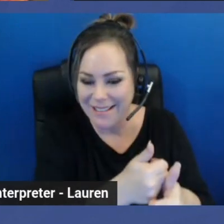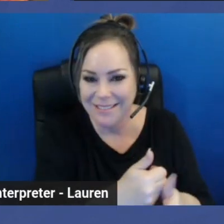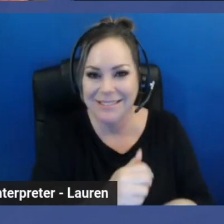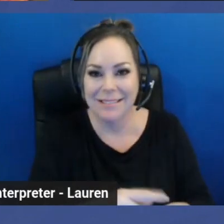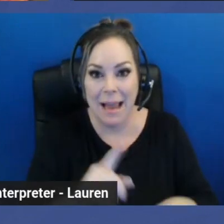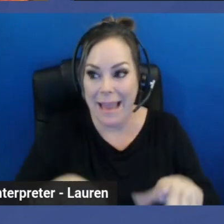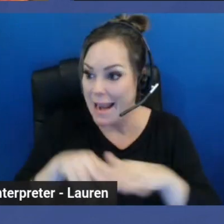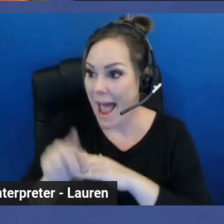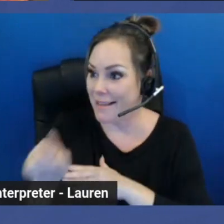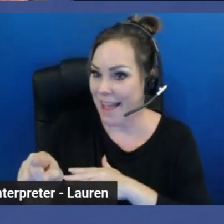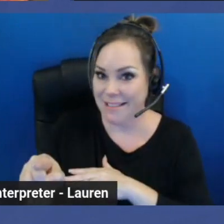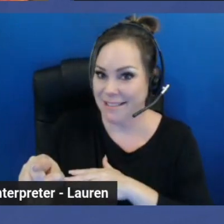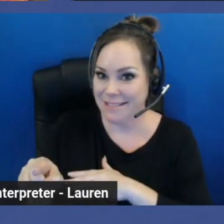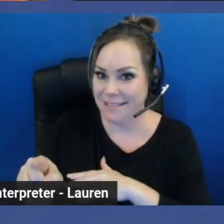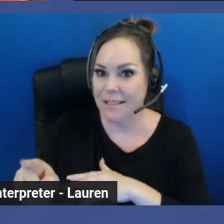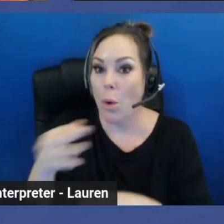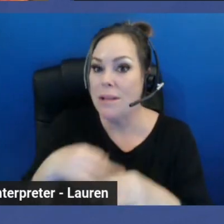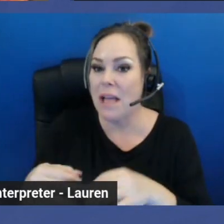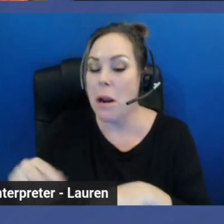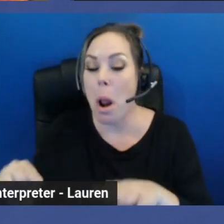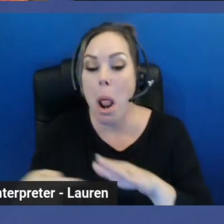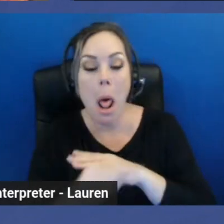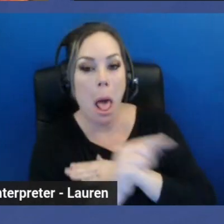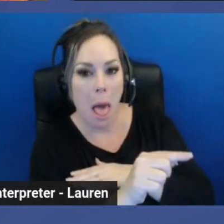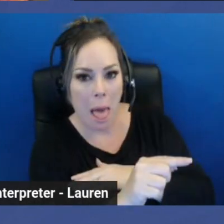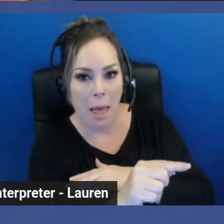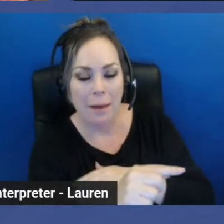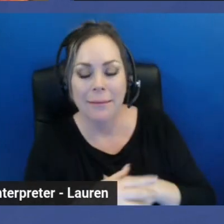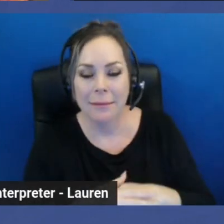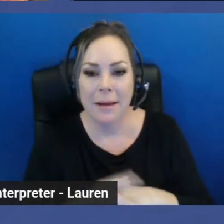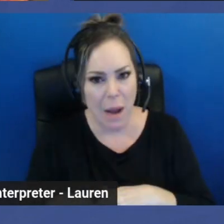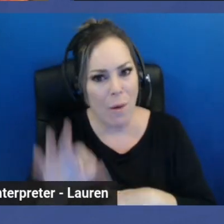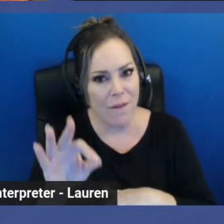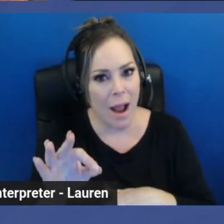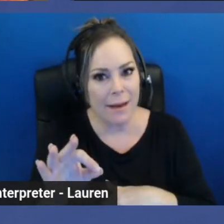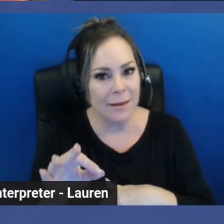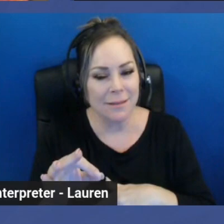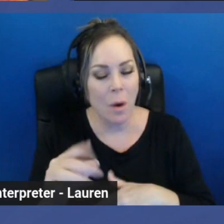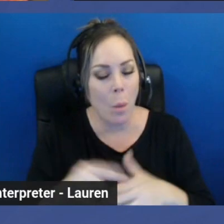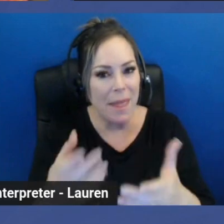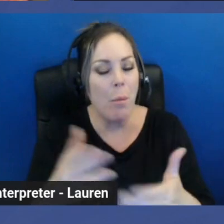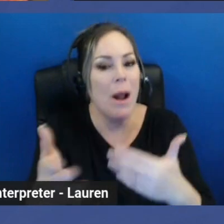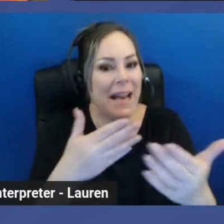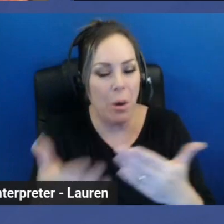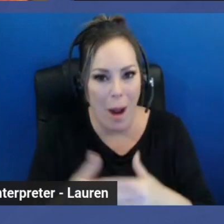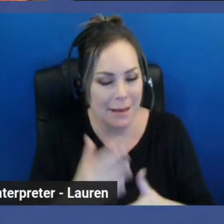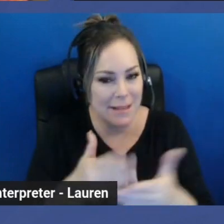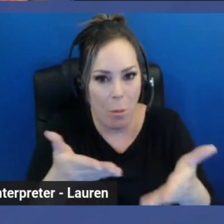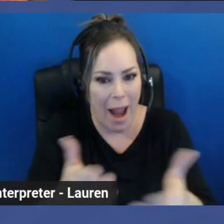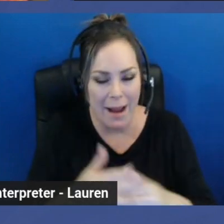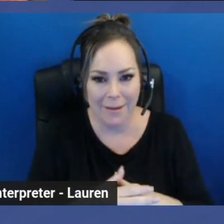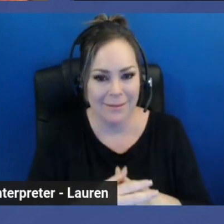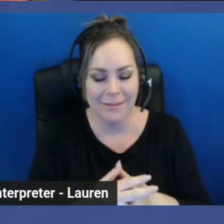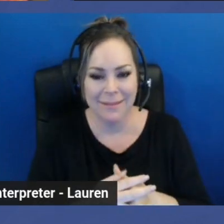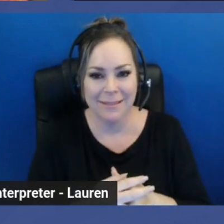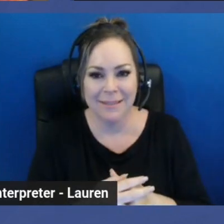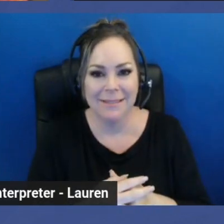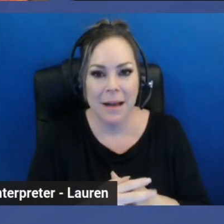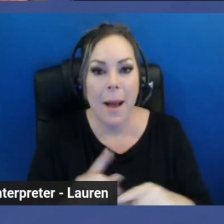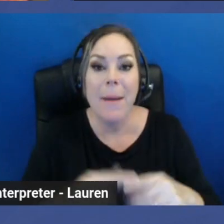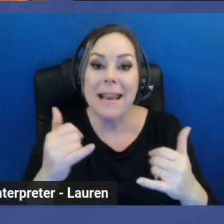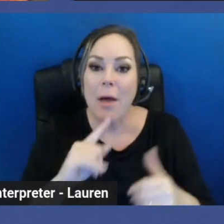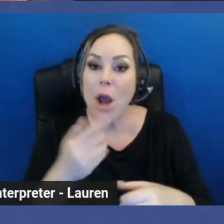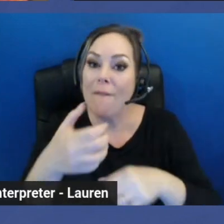can't access it on the large platforms that they're familiar with. They're going to find it, most likely, in some way. But now